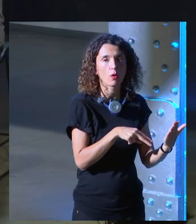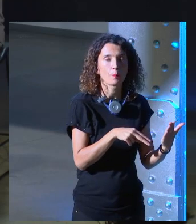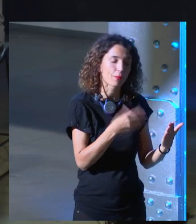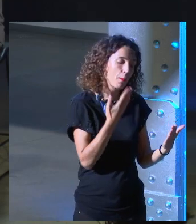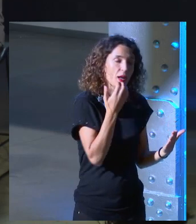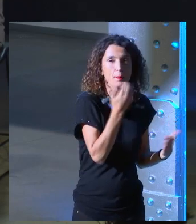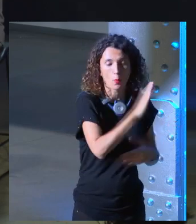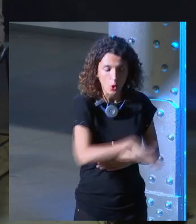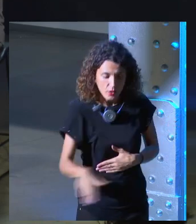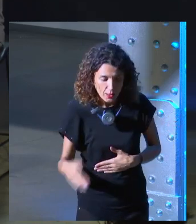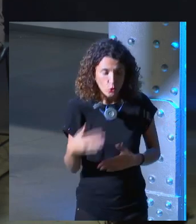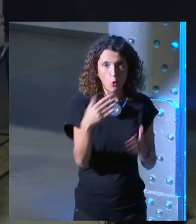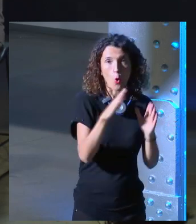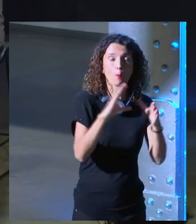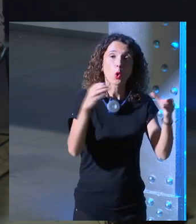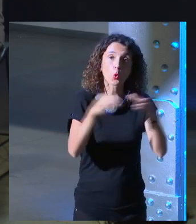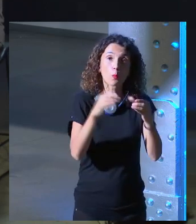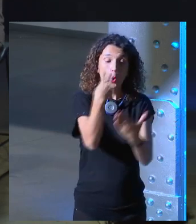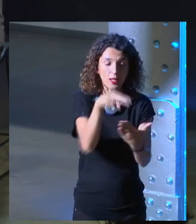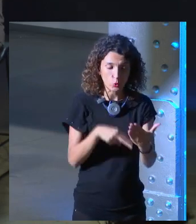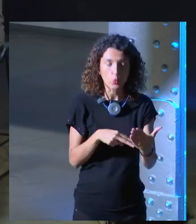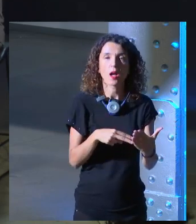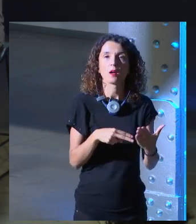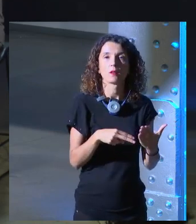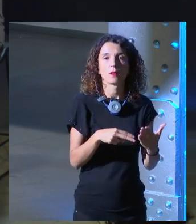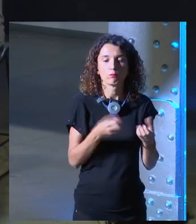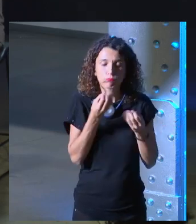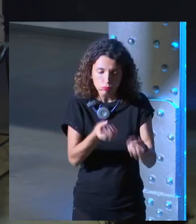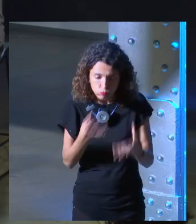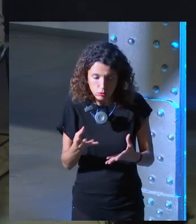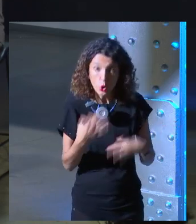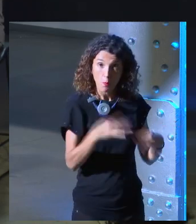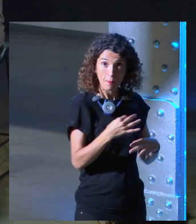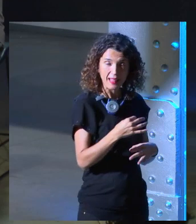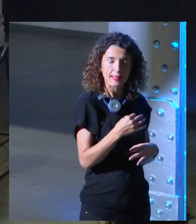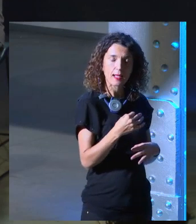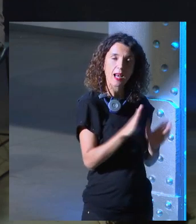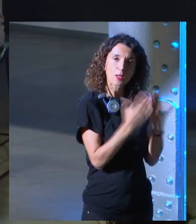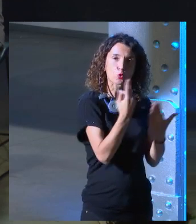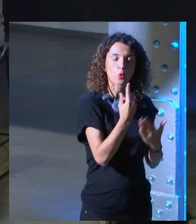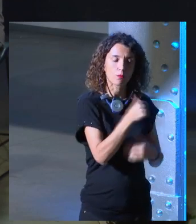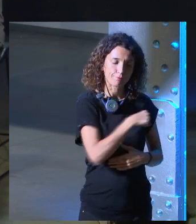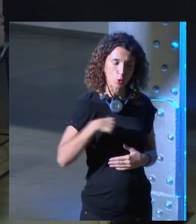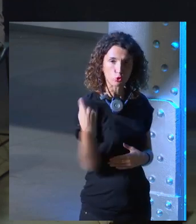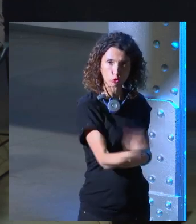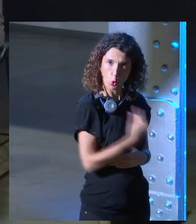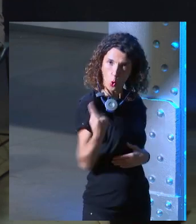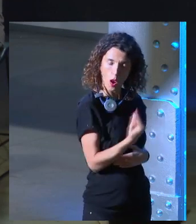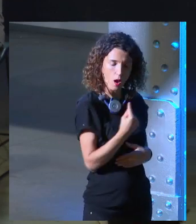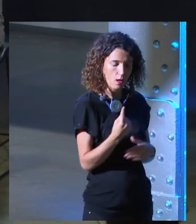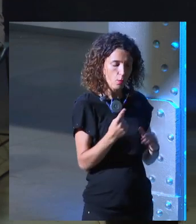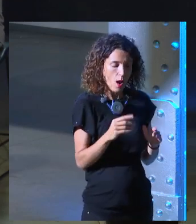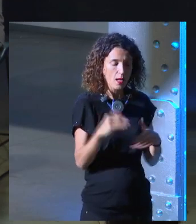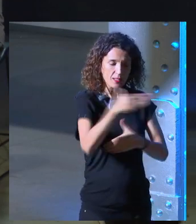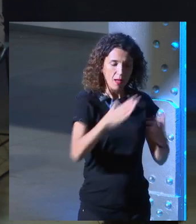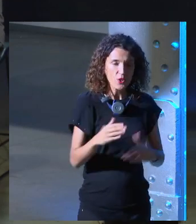doing silently, and you're doing it by yourself. So it's a very private space in a world which